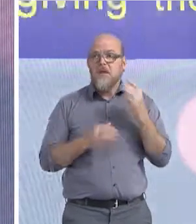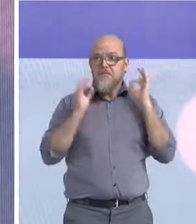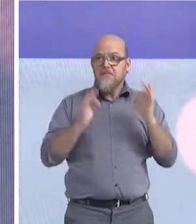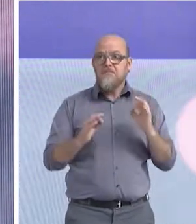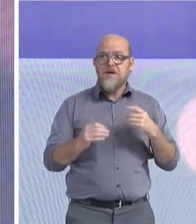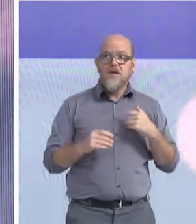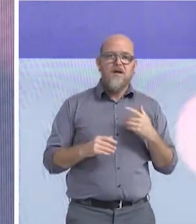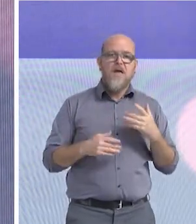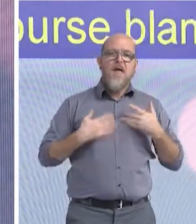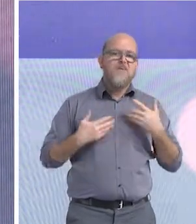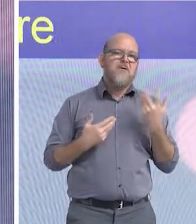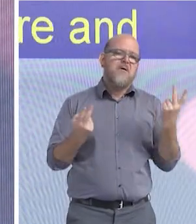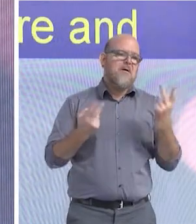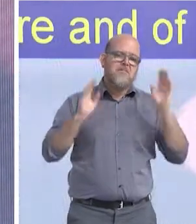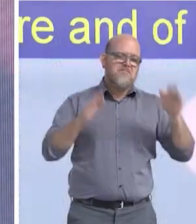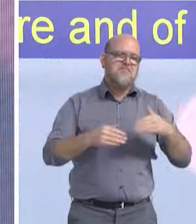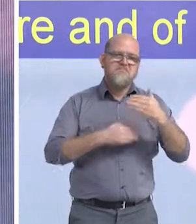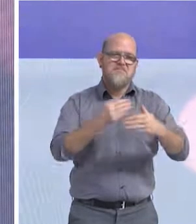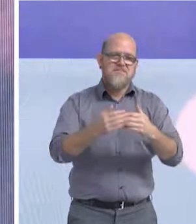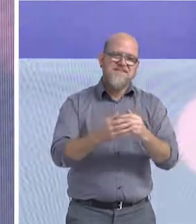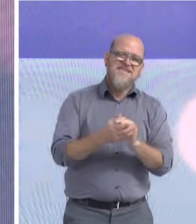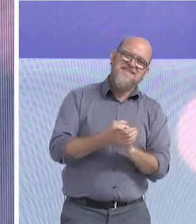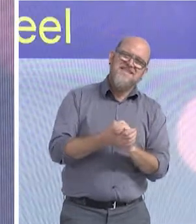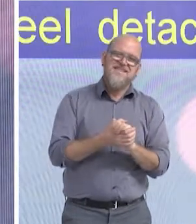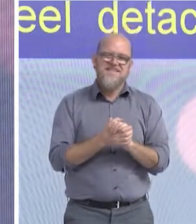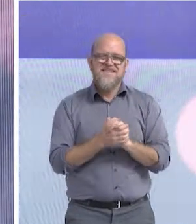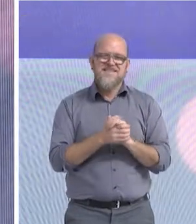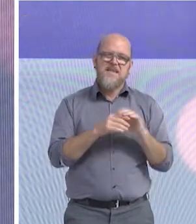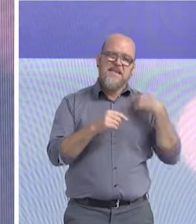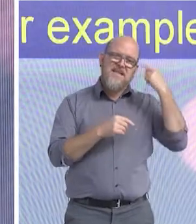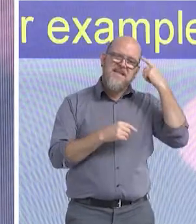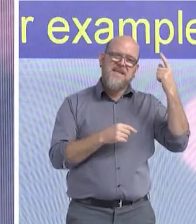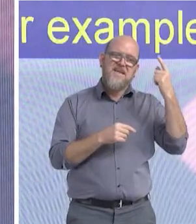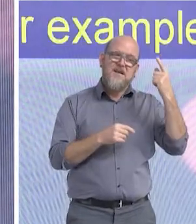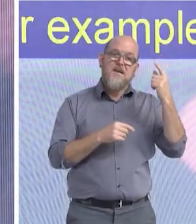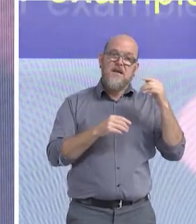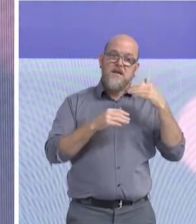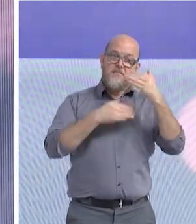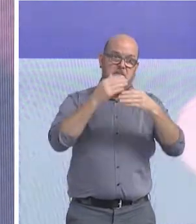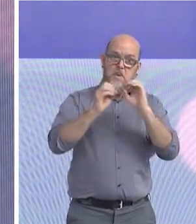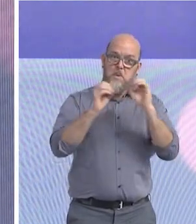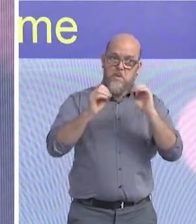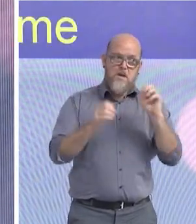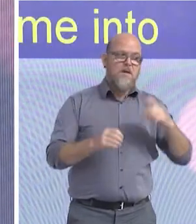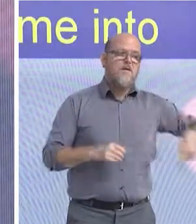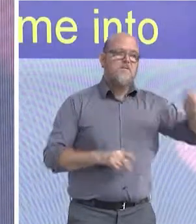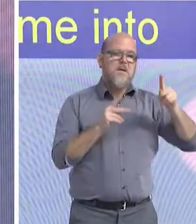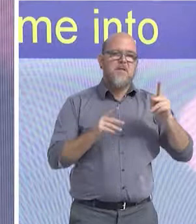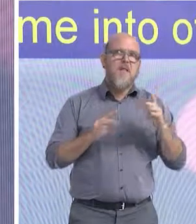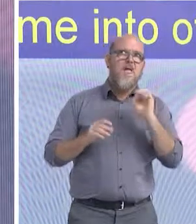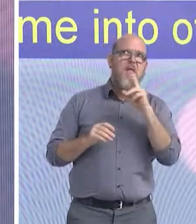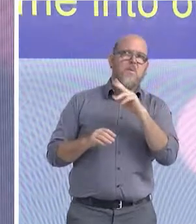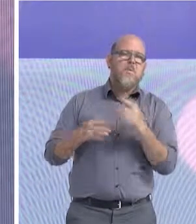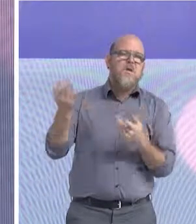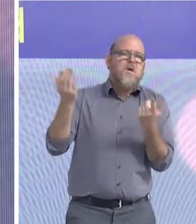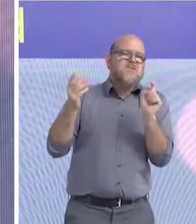of course they're going to feel detached from it. And for example, I came into office in 2013, and so it was still at the